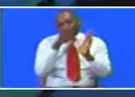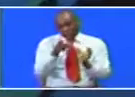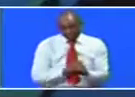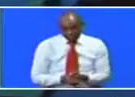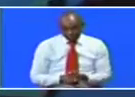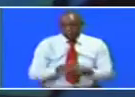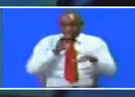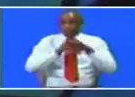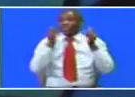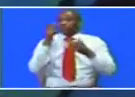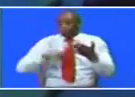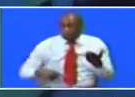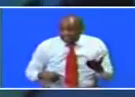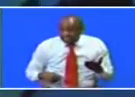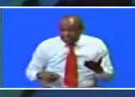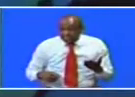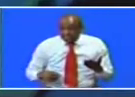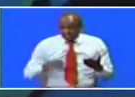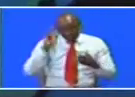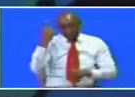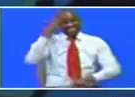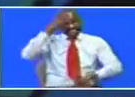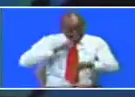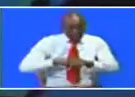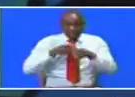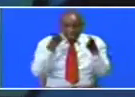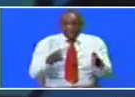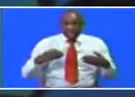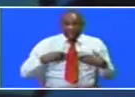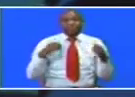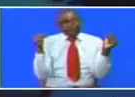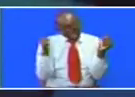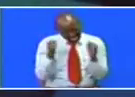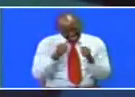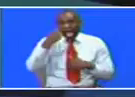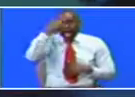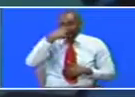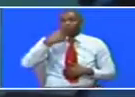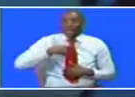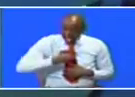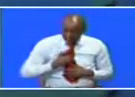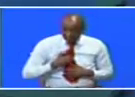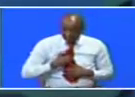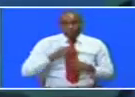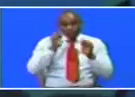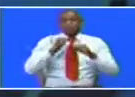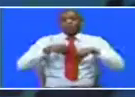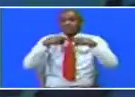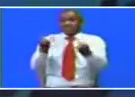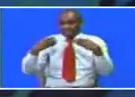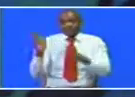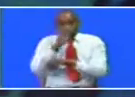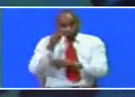good news is that for the first time, we now have a malaria vaccine that will start being deployed and